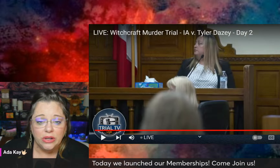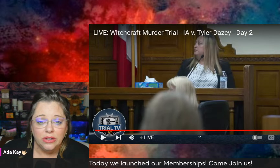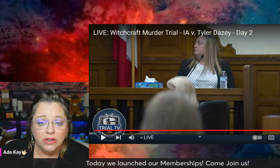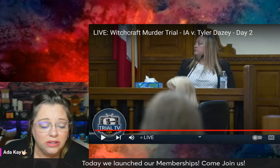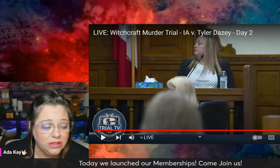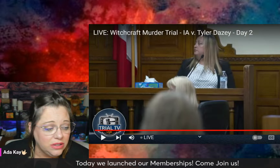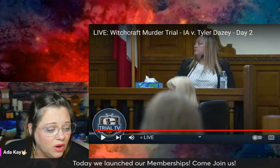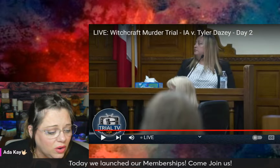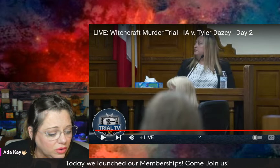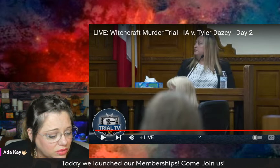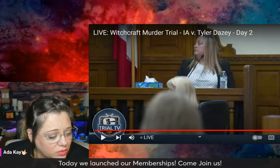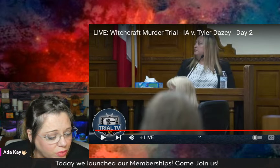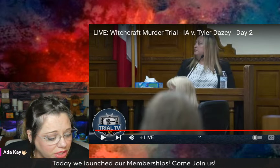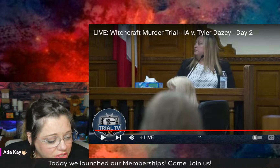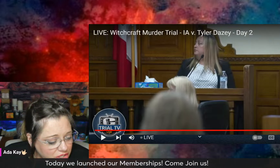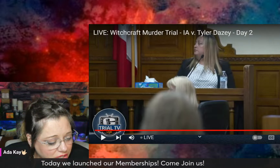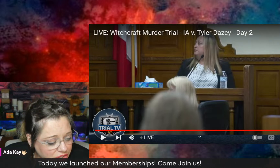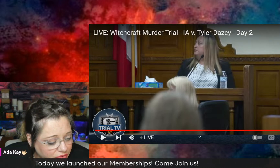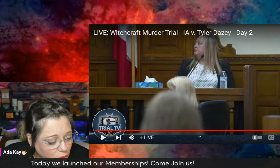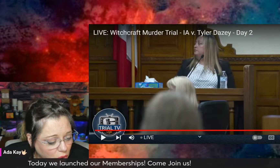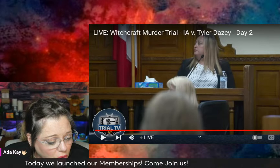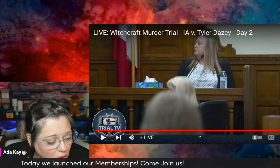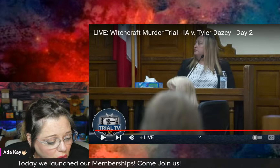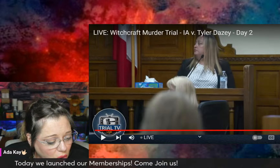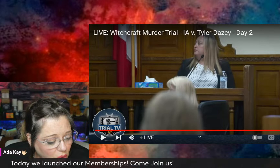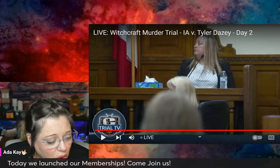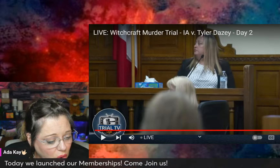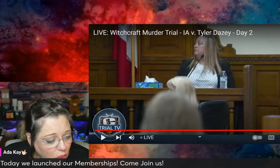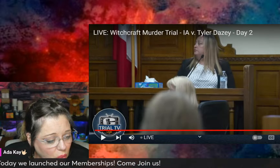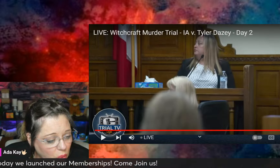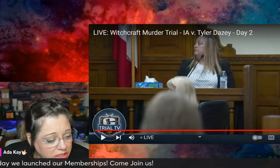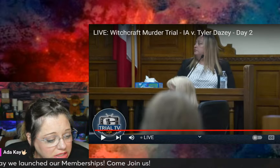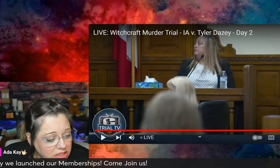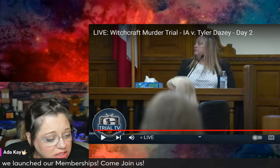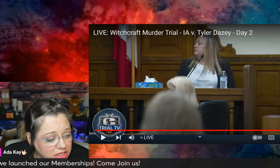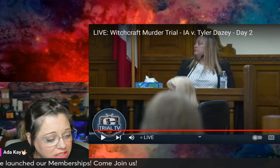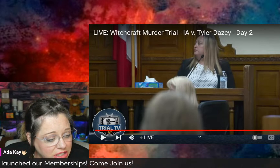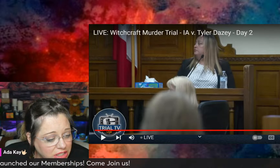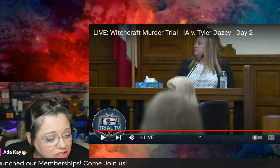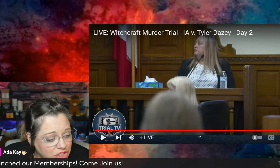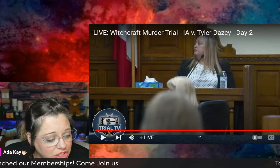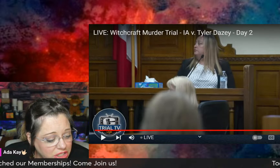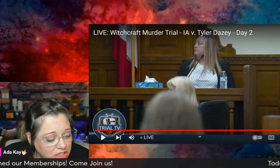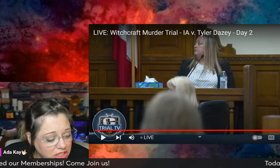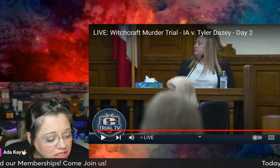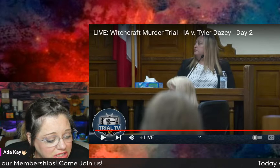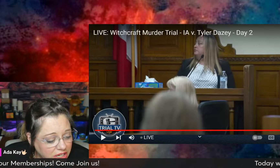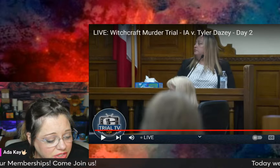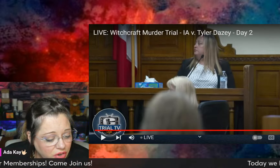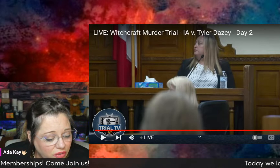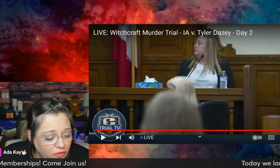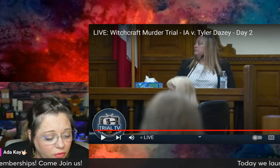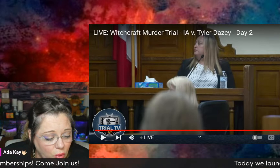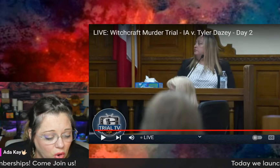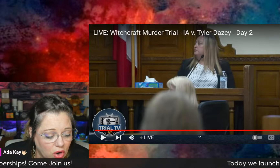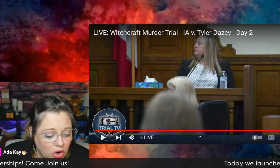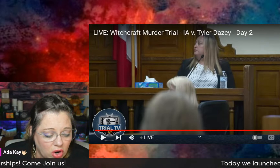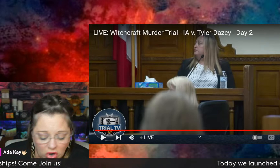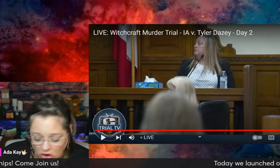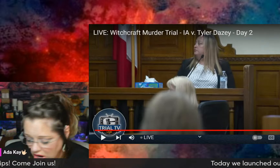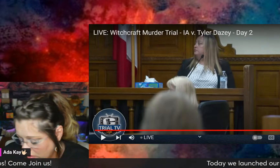So y'all, what did she test for? What did she test